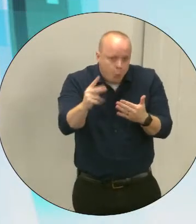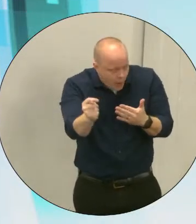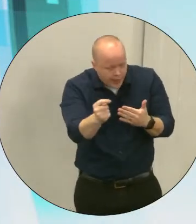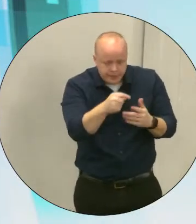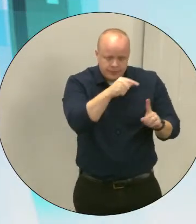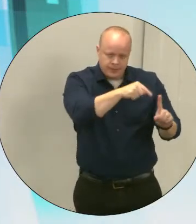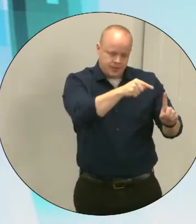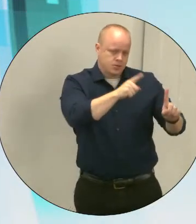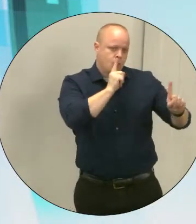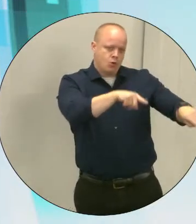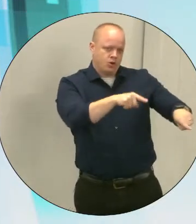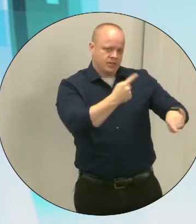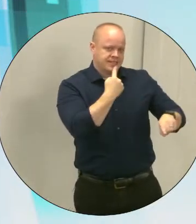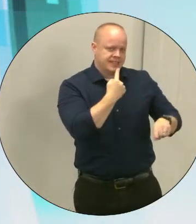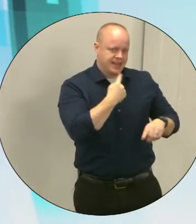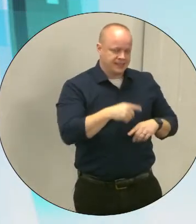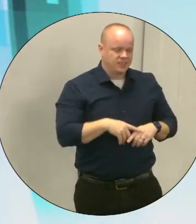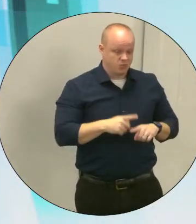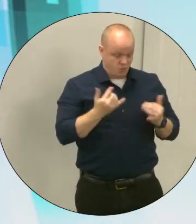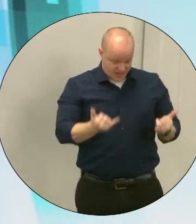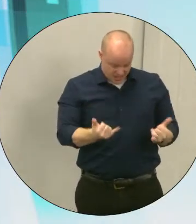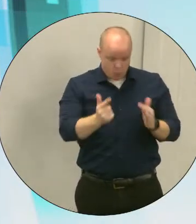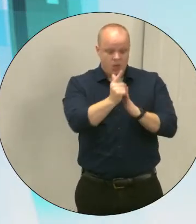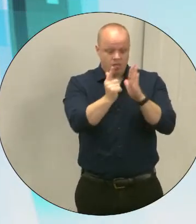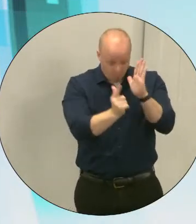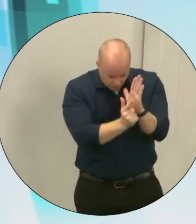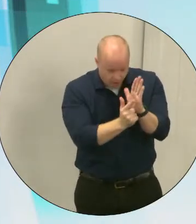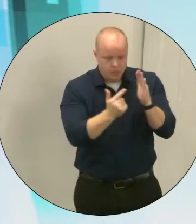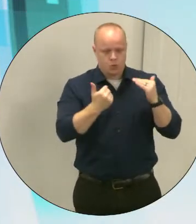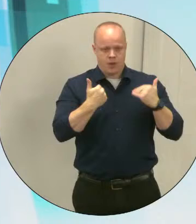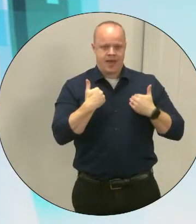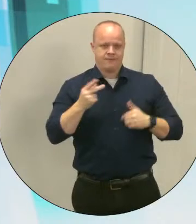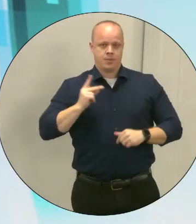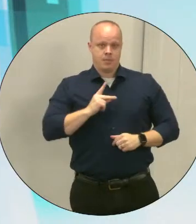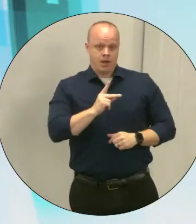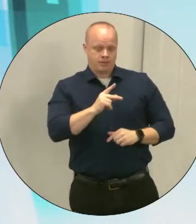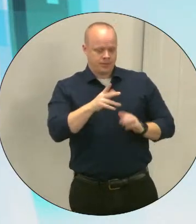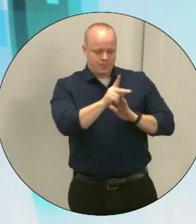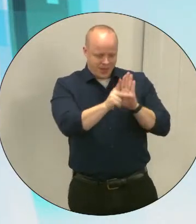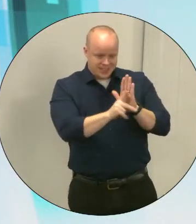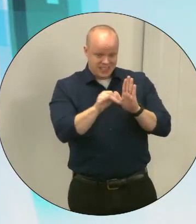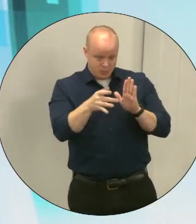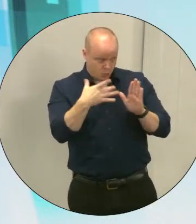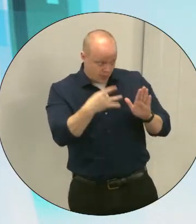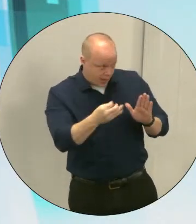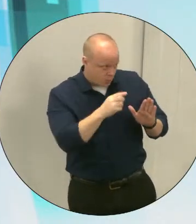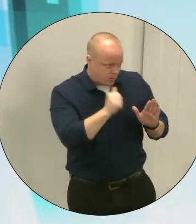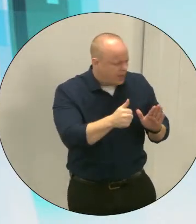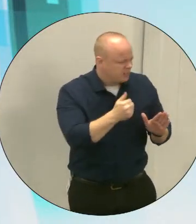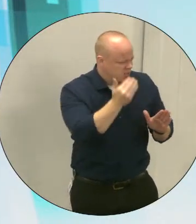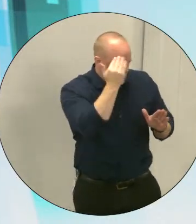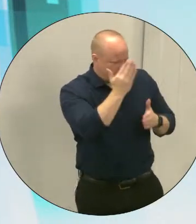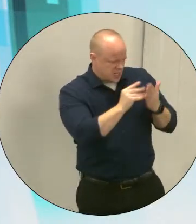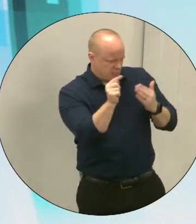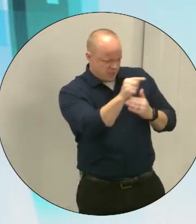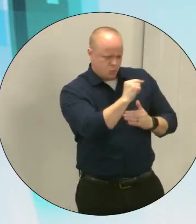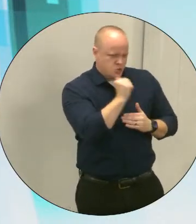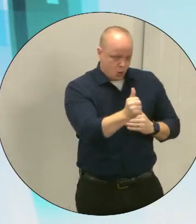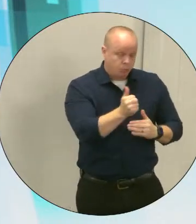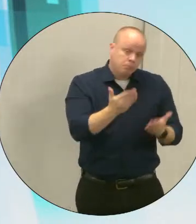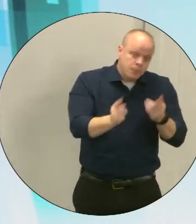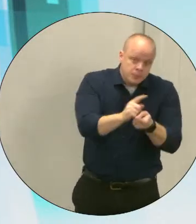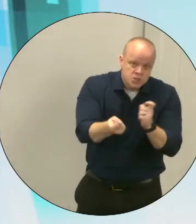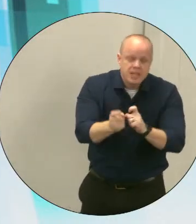order says. And right now, it is law to have a policy, whether you like it or not. And I know you don't, and it's okay. And that may